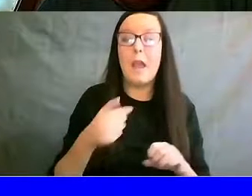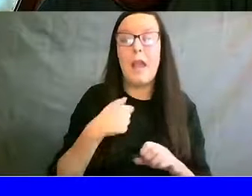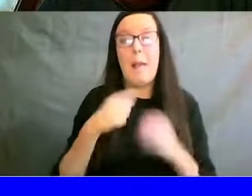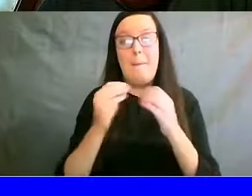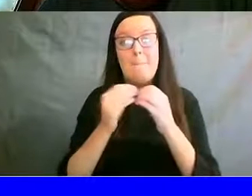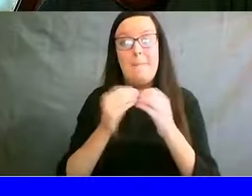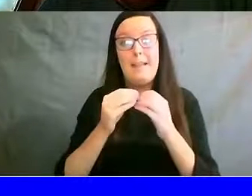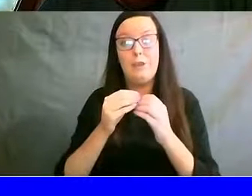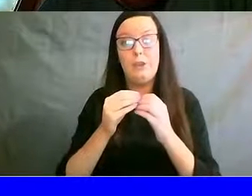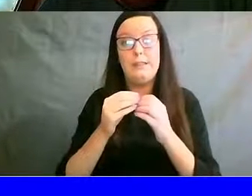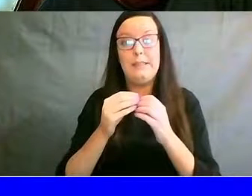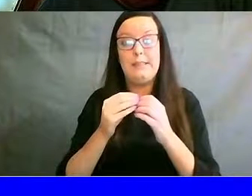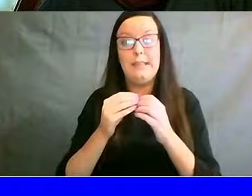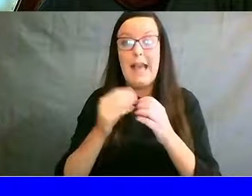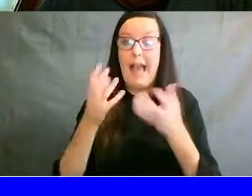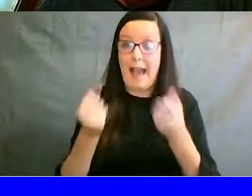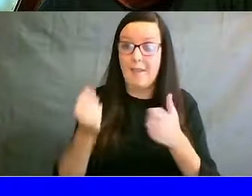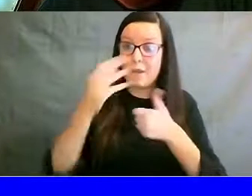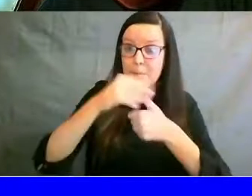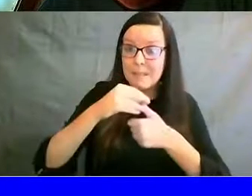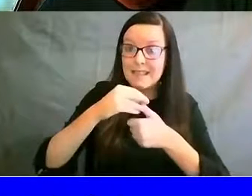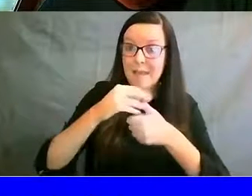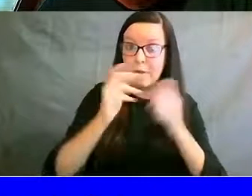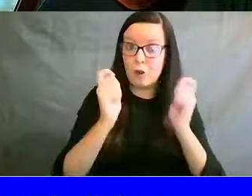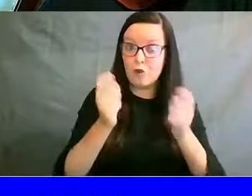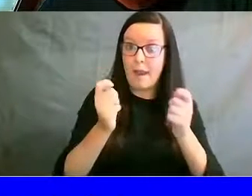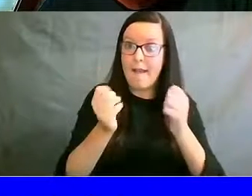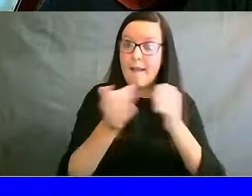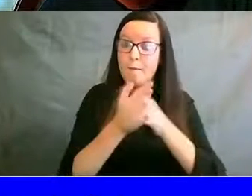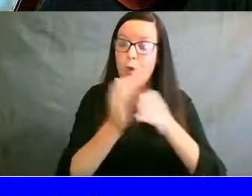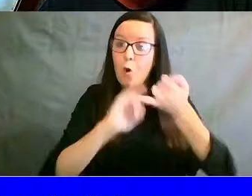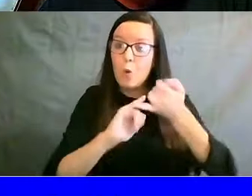training for youth, those working in the youth courts, but